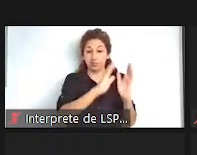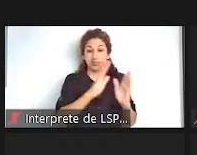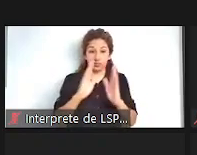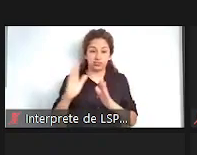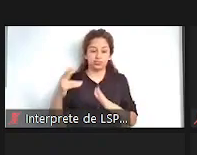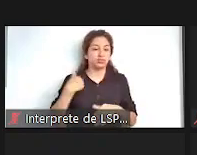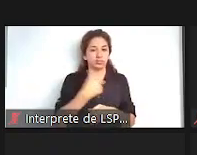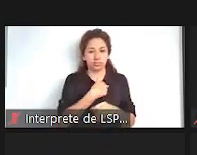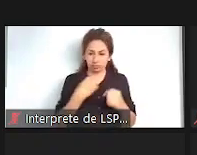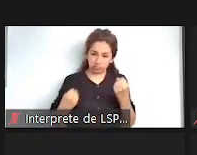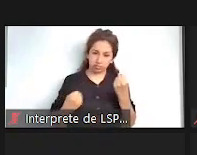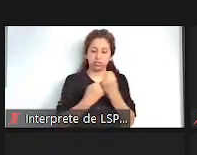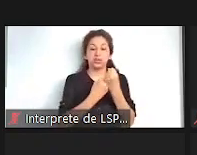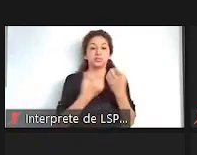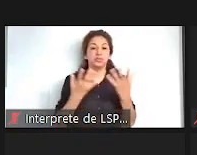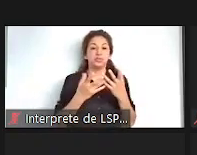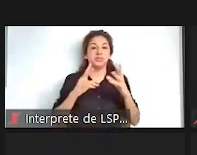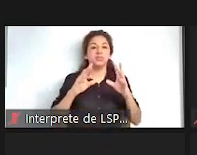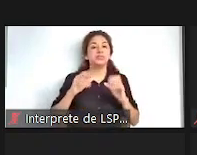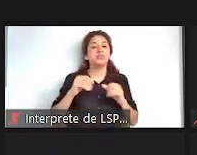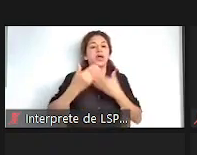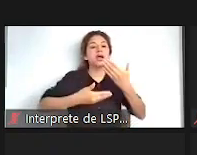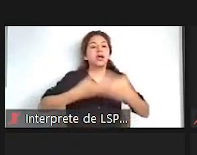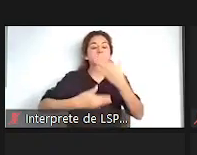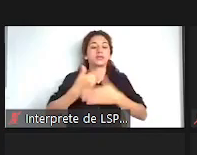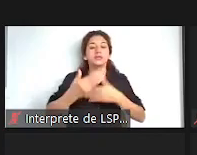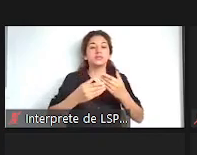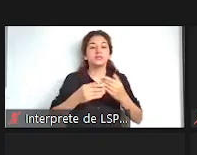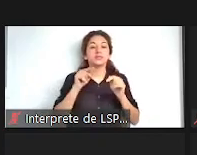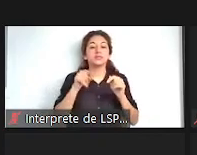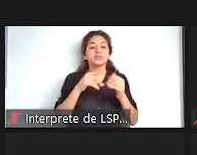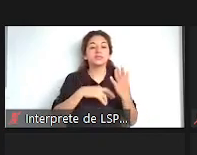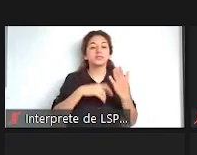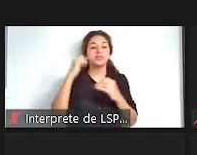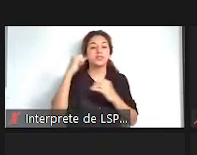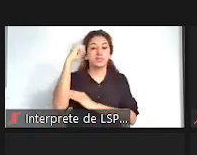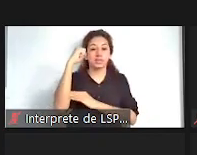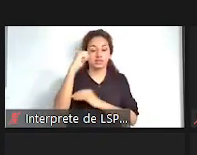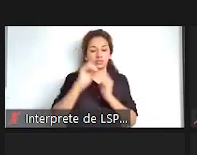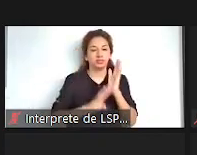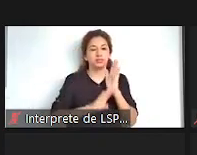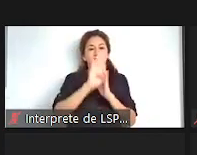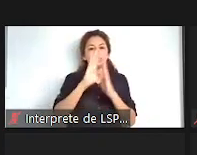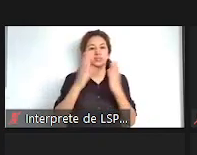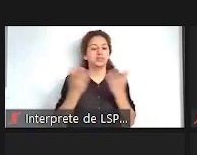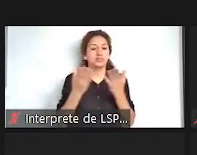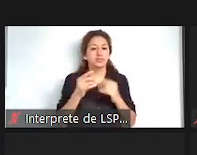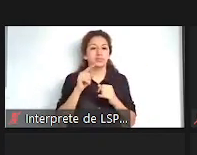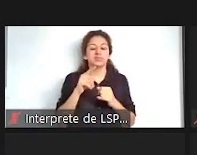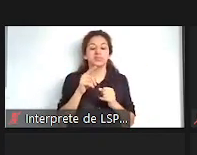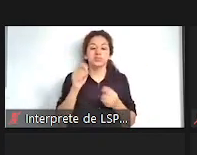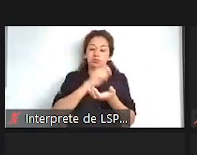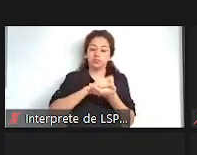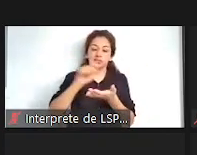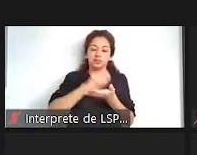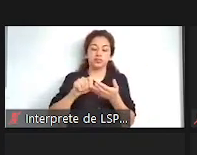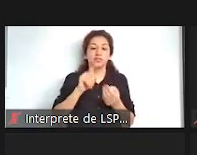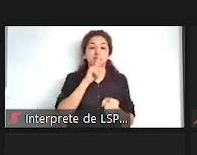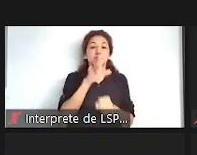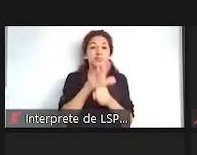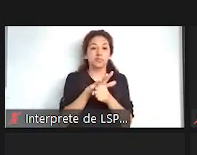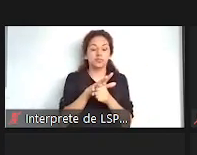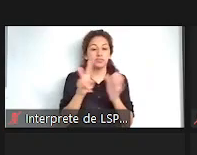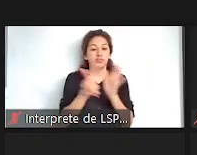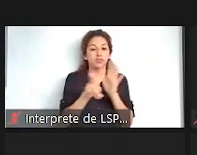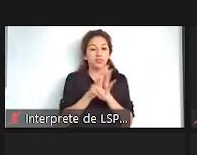stage we will contribute with effective mechanisms that will promote the respect of fundamental rights such as the